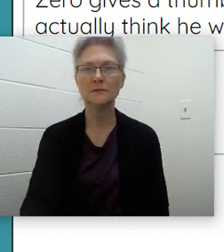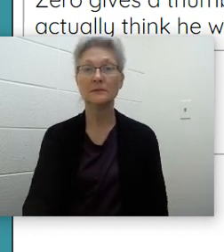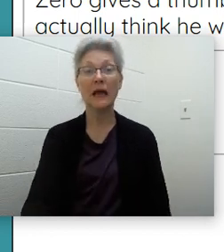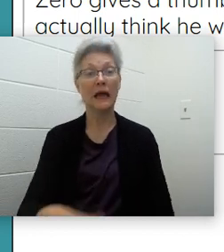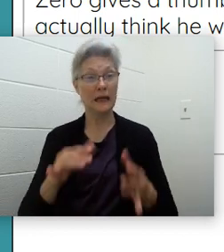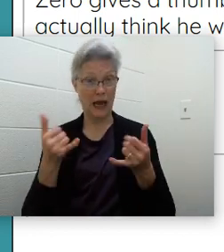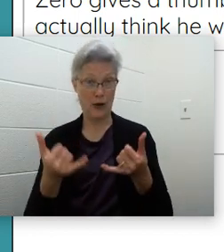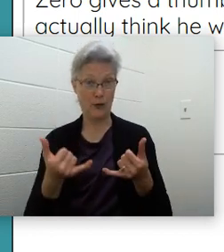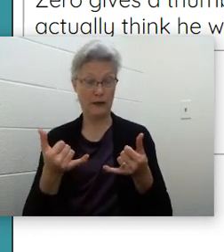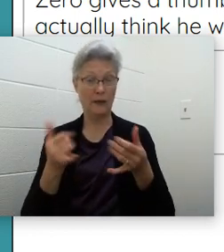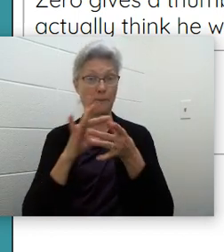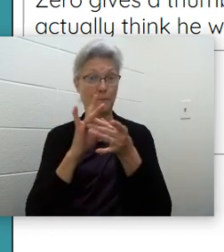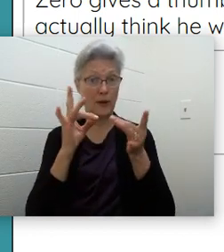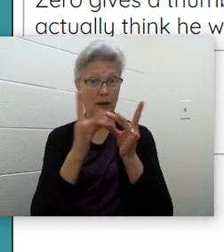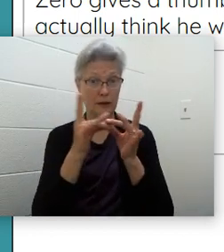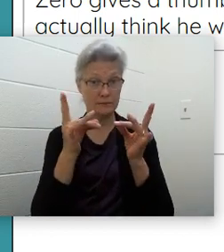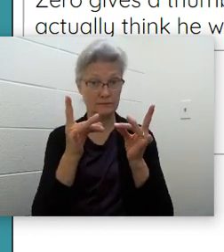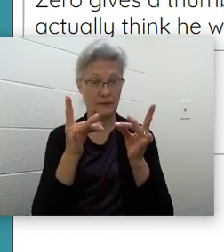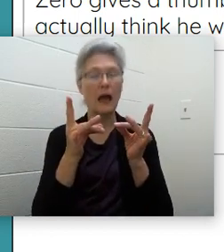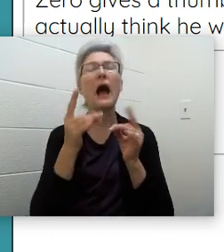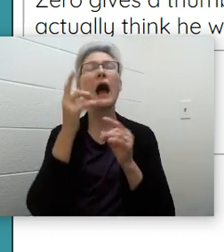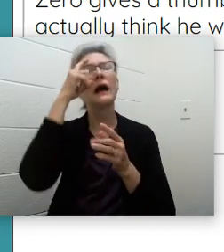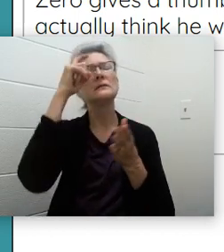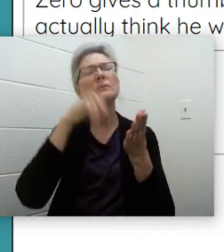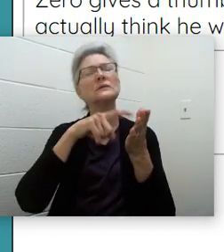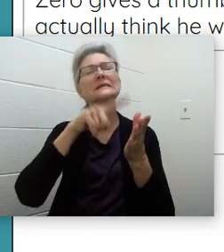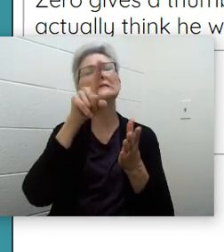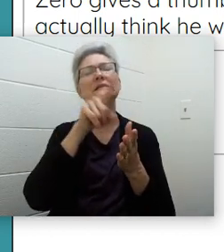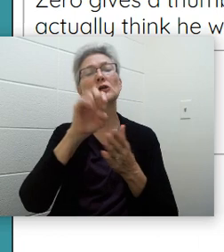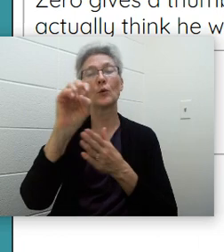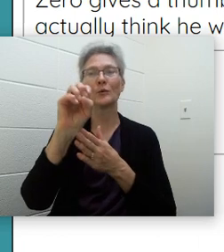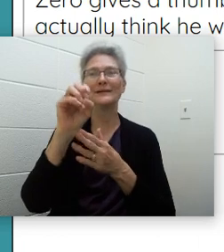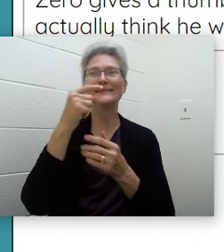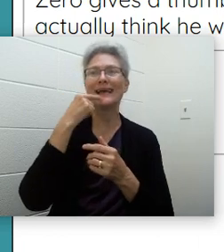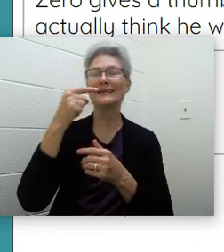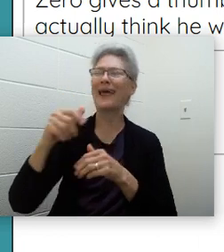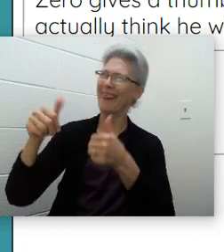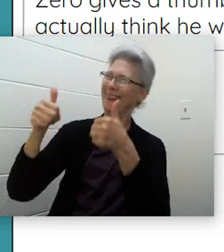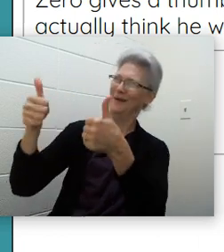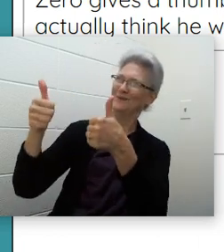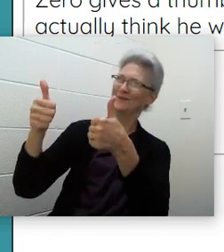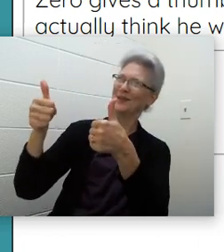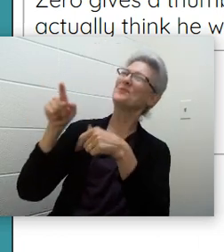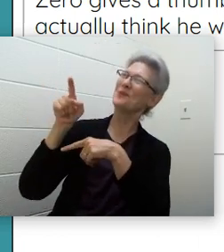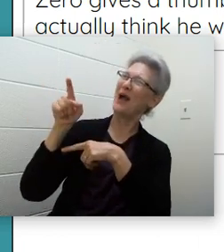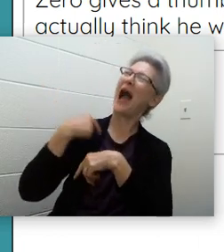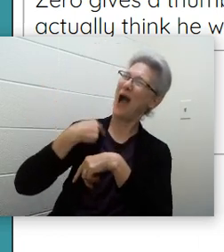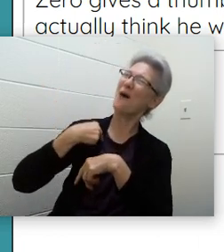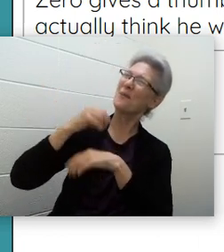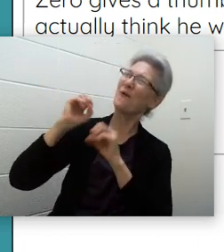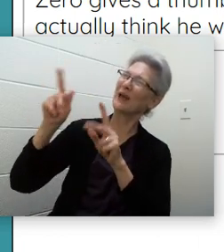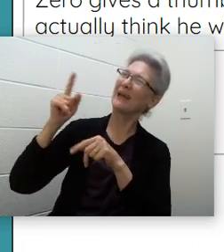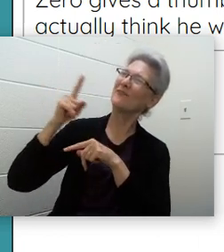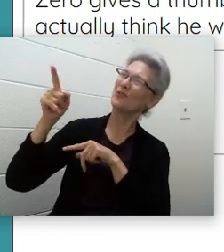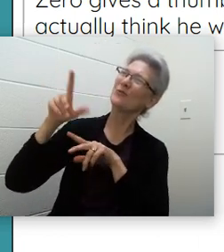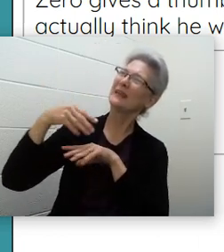Now in the passage, I noticed that Zero gives a thumbs up and tells Stanley that he will be okay if Stanley